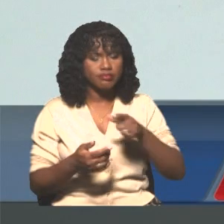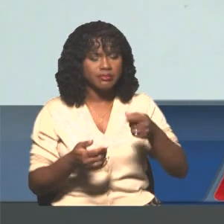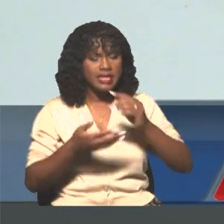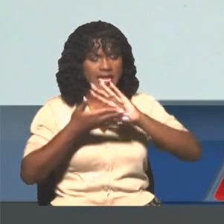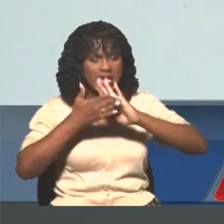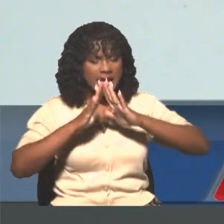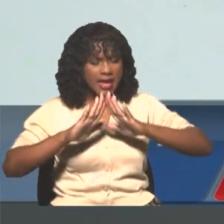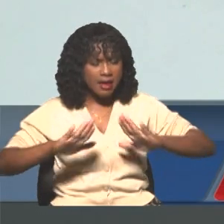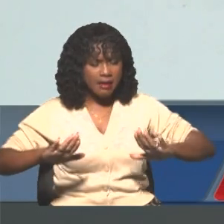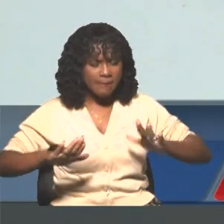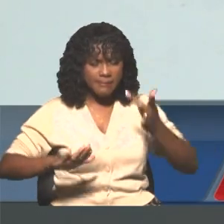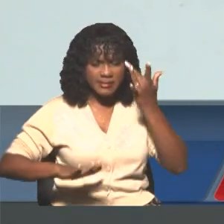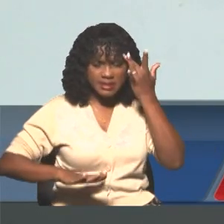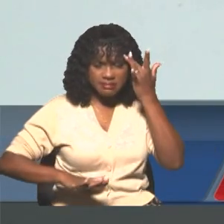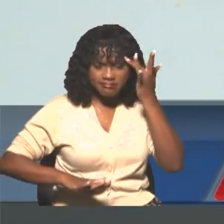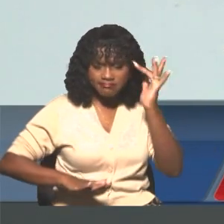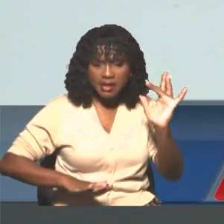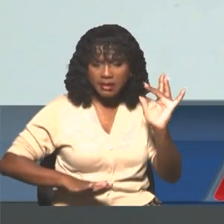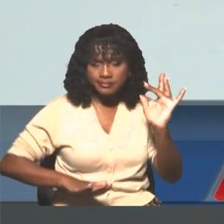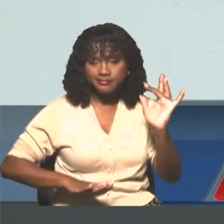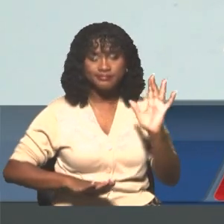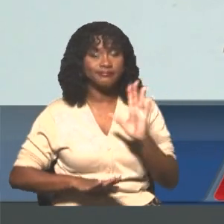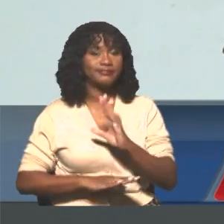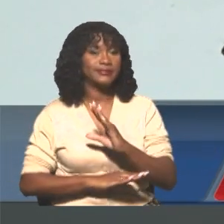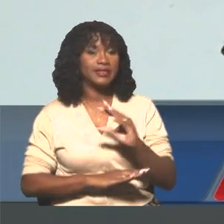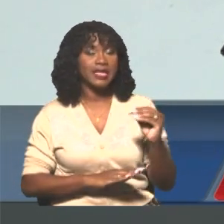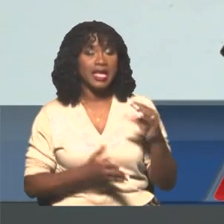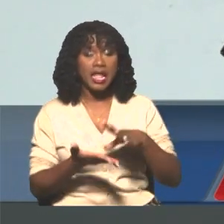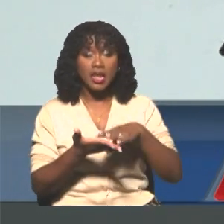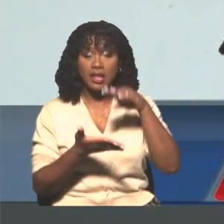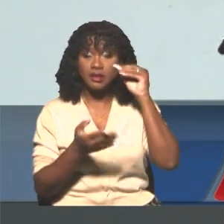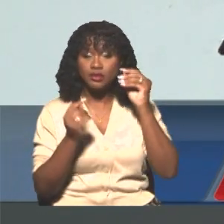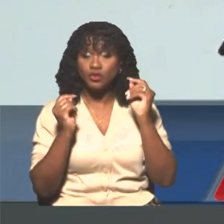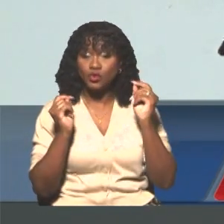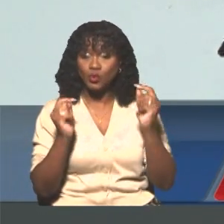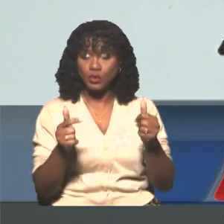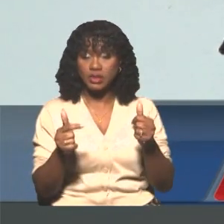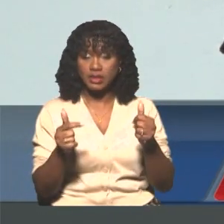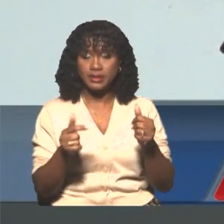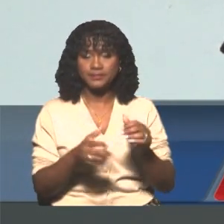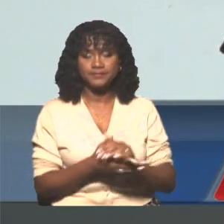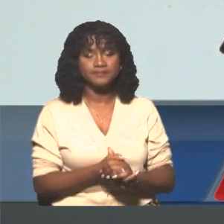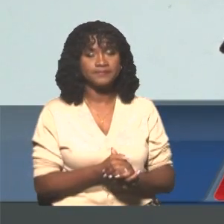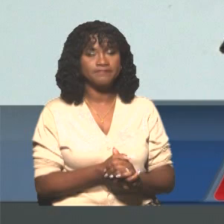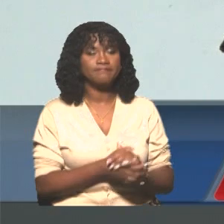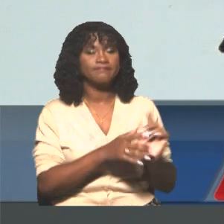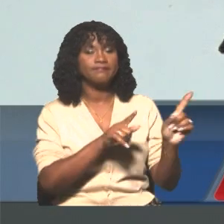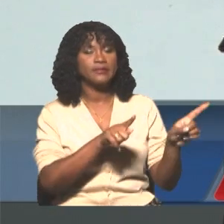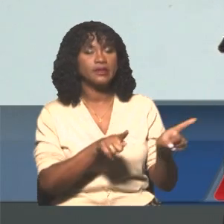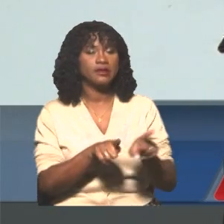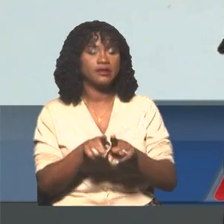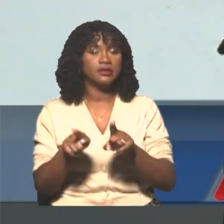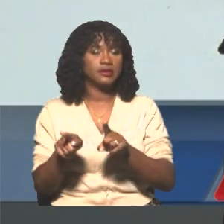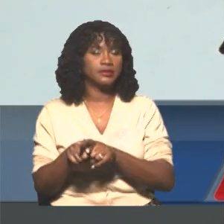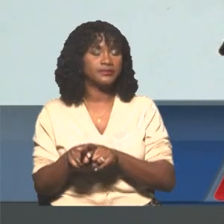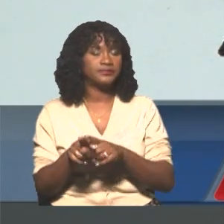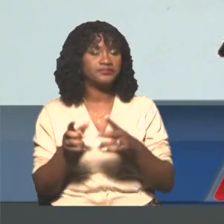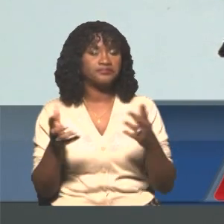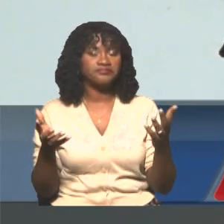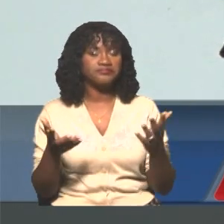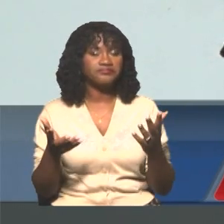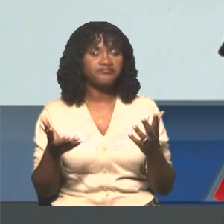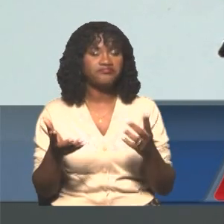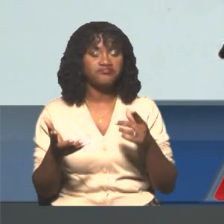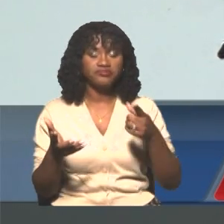they're intelligent, and they learn very, very quickly. Also, we look for